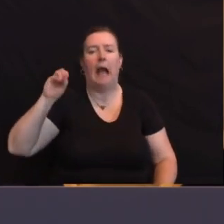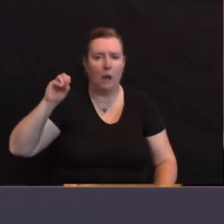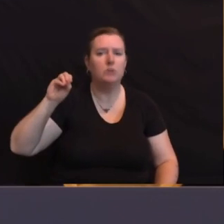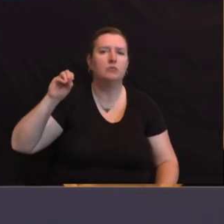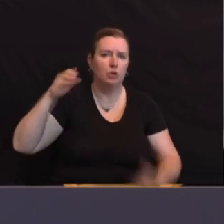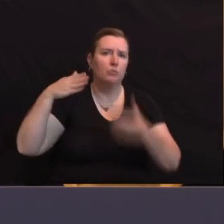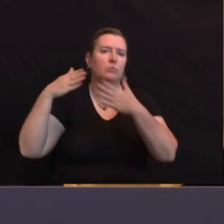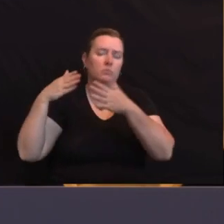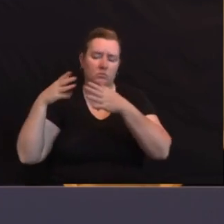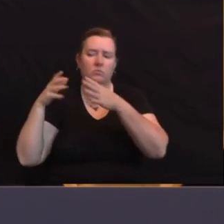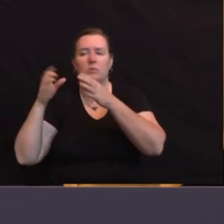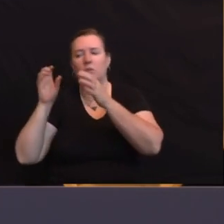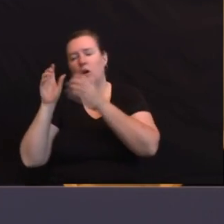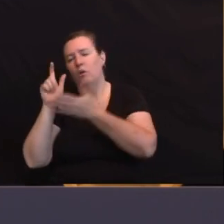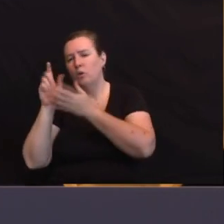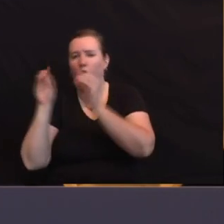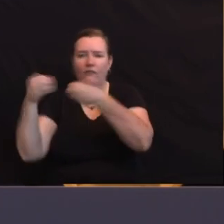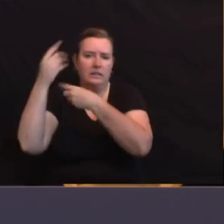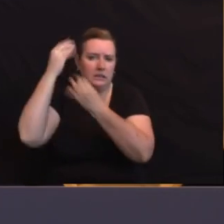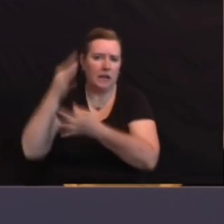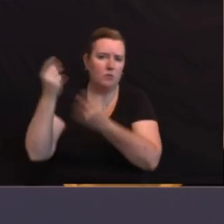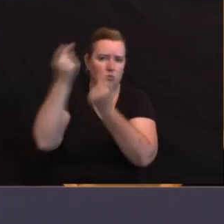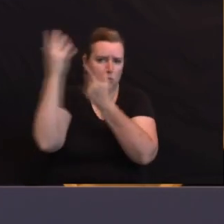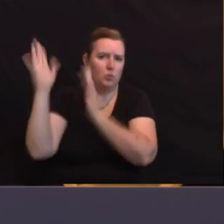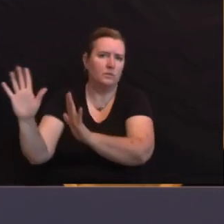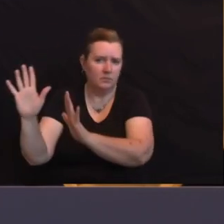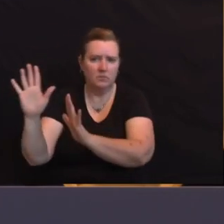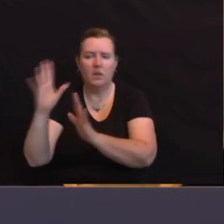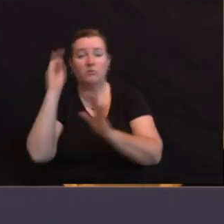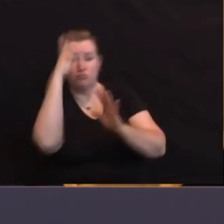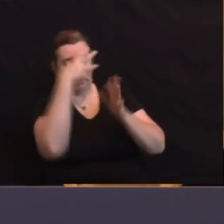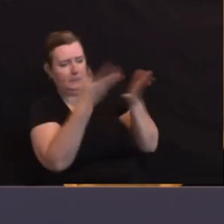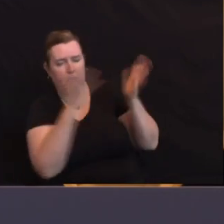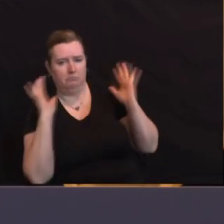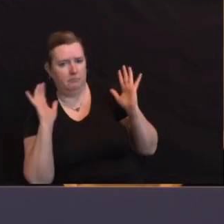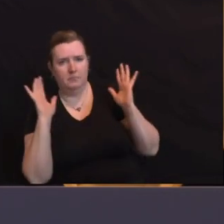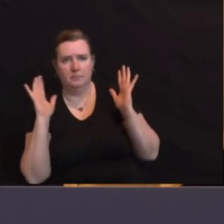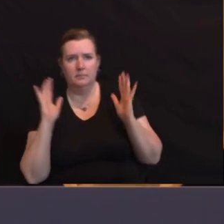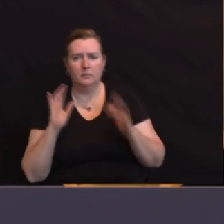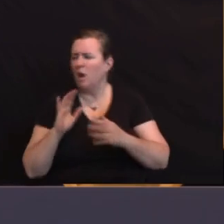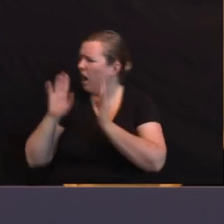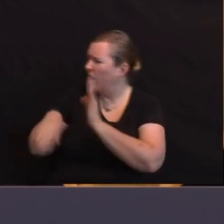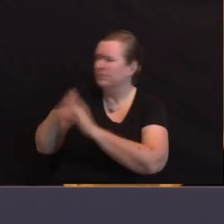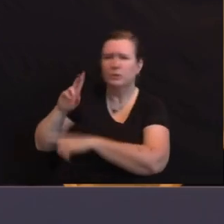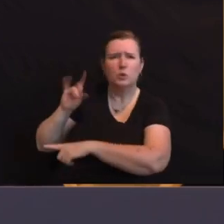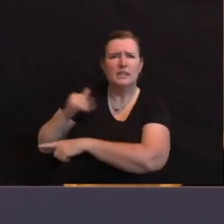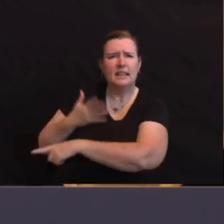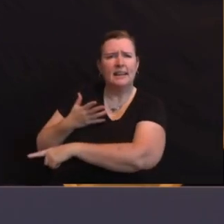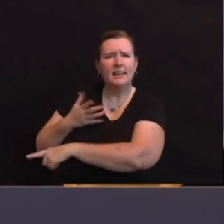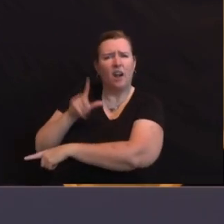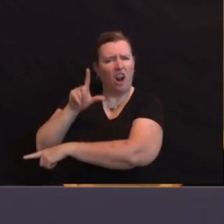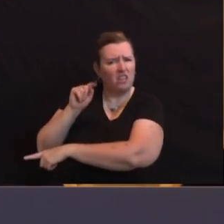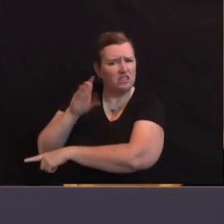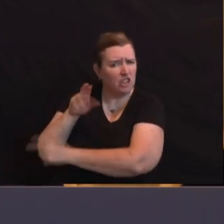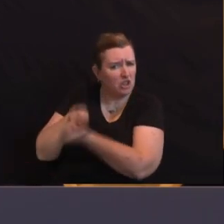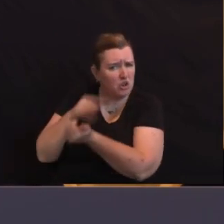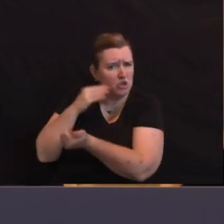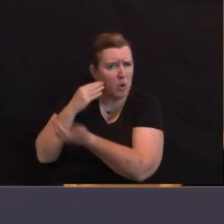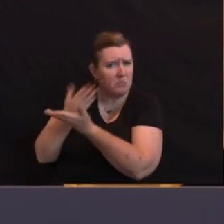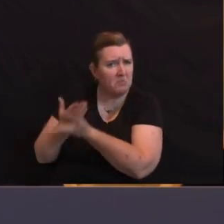Judy, as I pass it to you on long-term care, we hired Manat. They gave us a series of tough